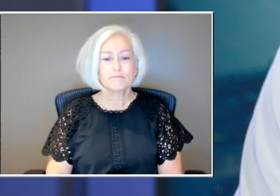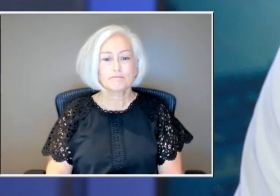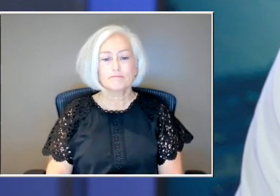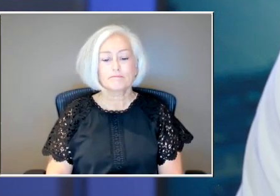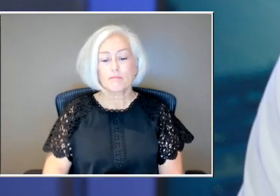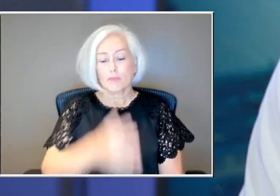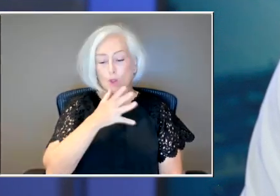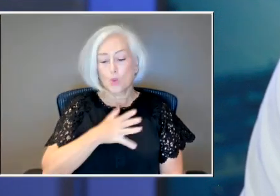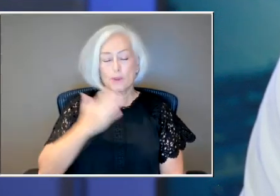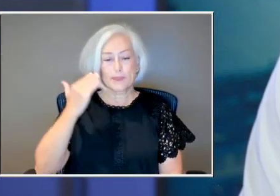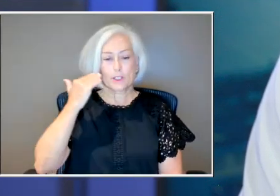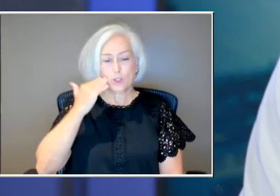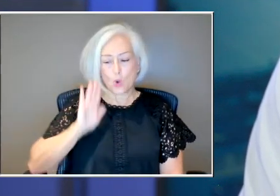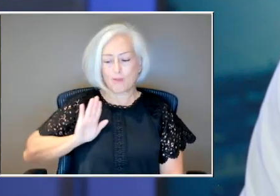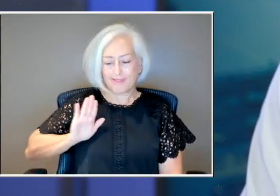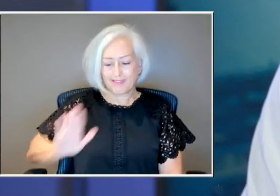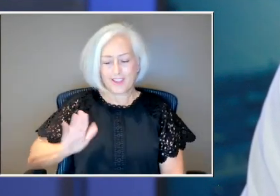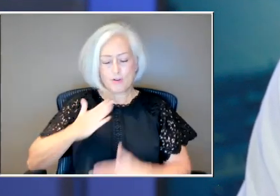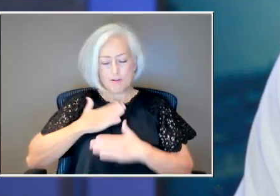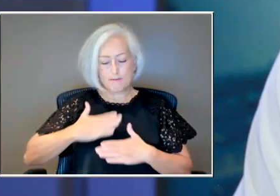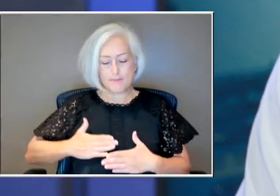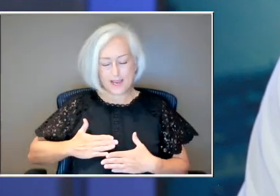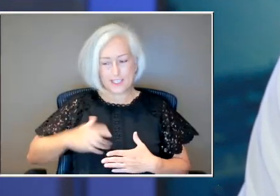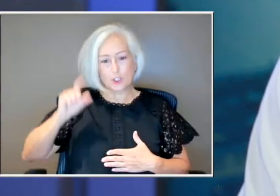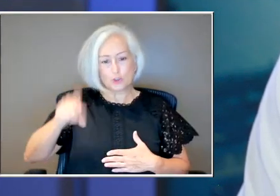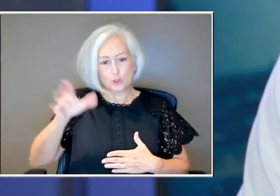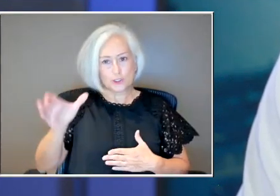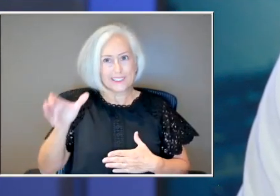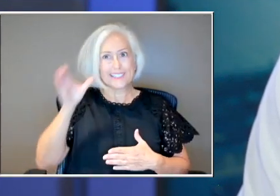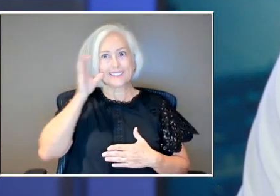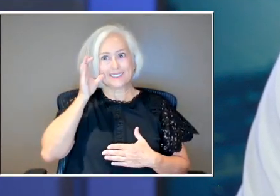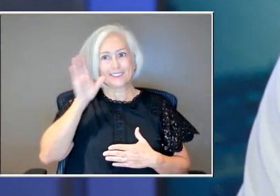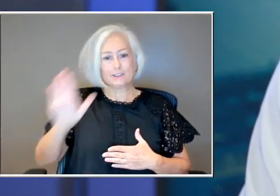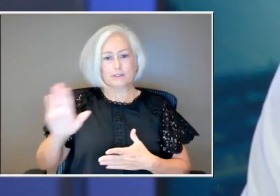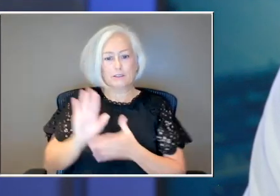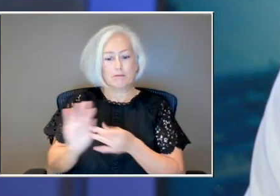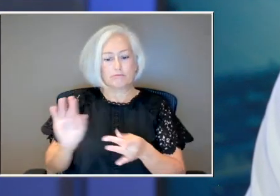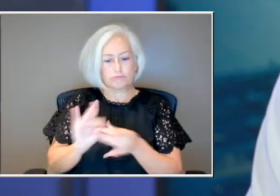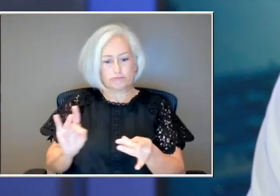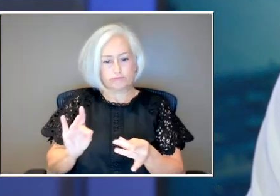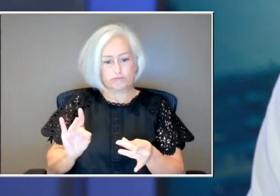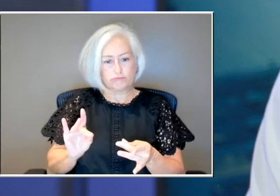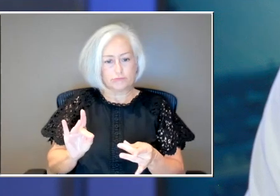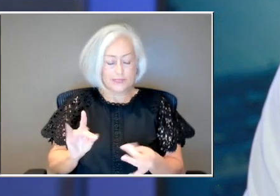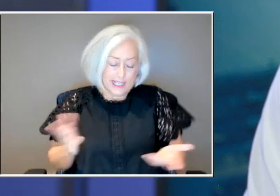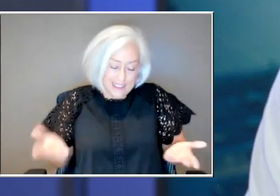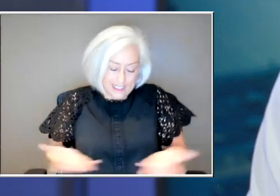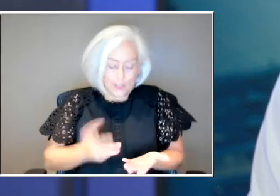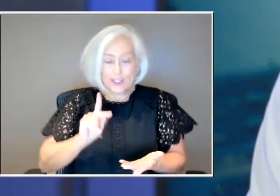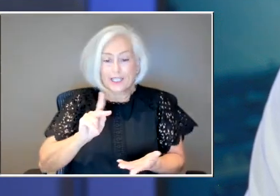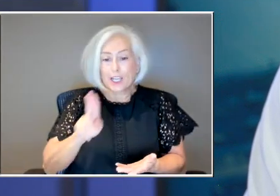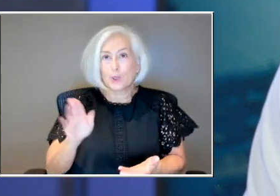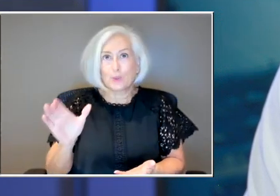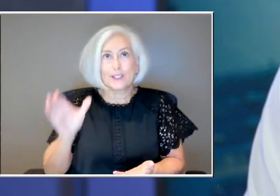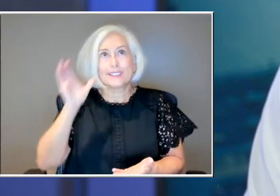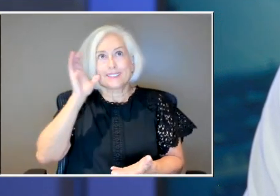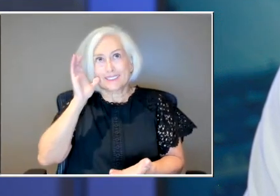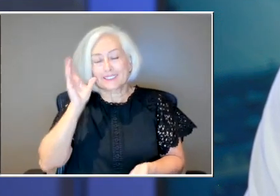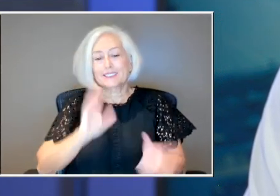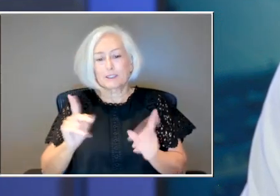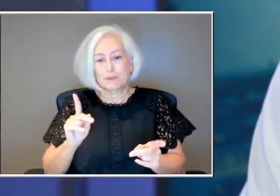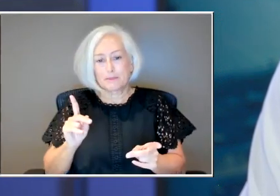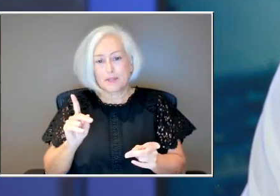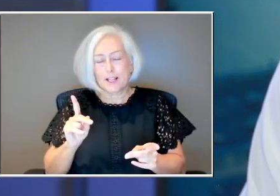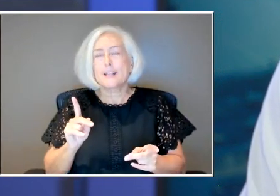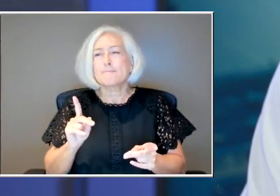their bodies and we should listen to them, and that's what I think we do really well here at KU, is we listen to people and take their complaints seriously.